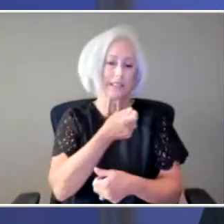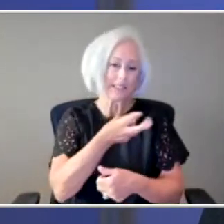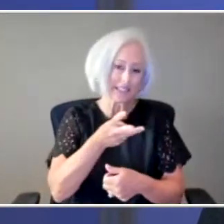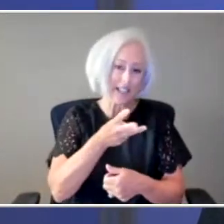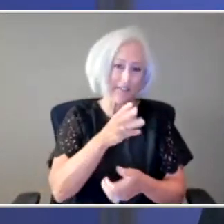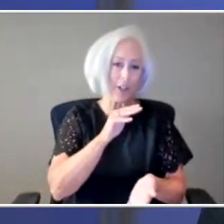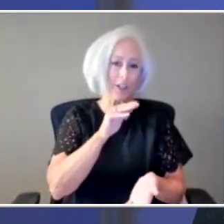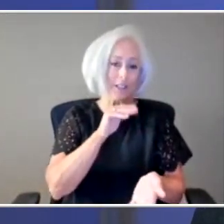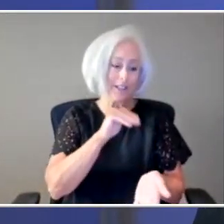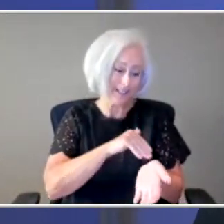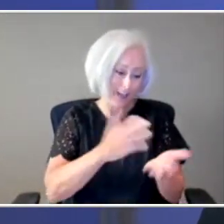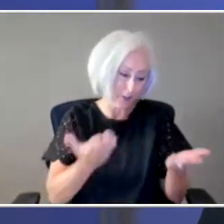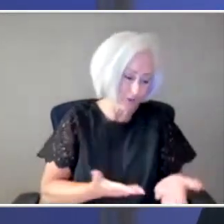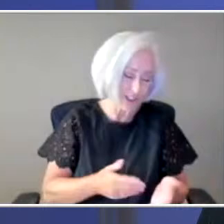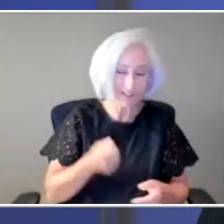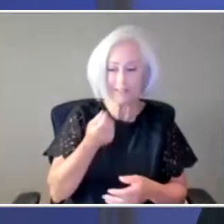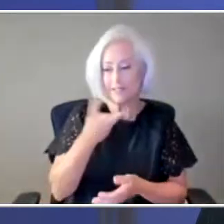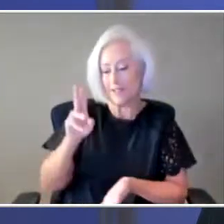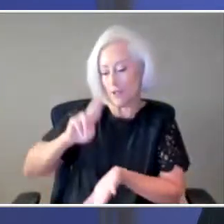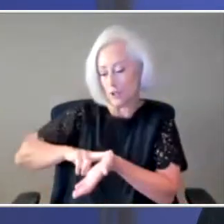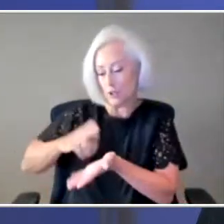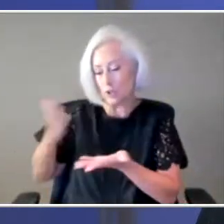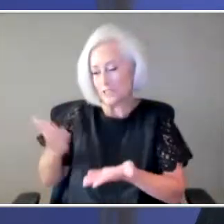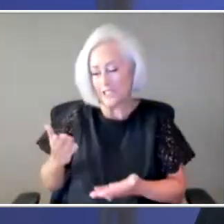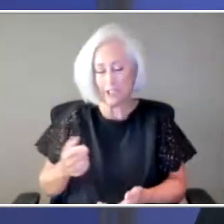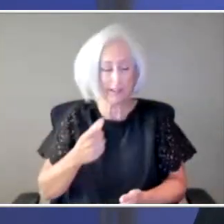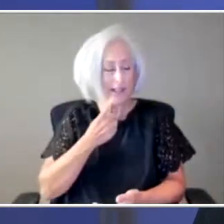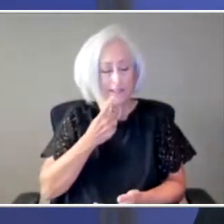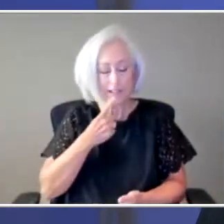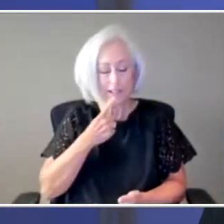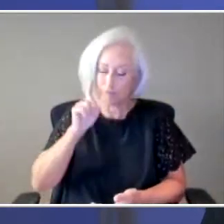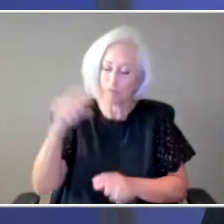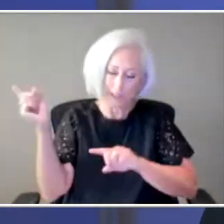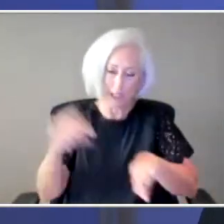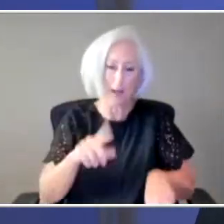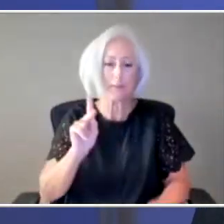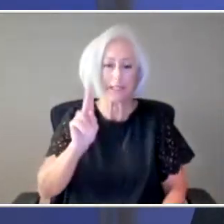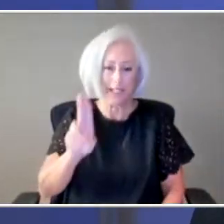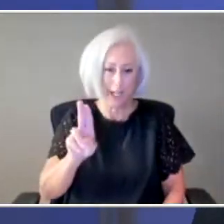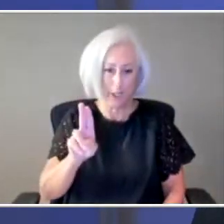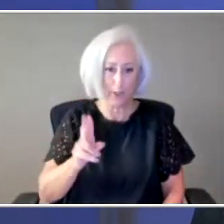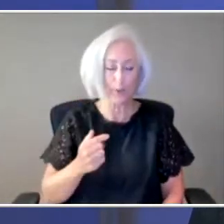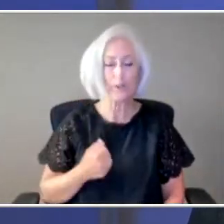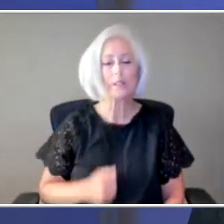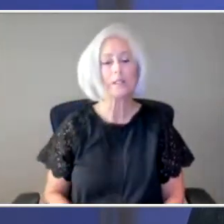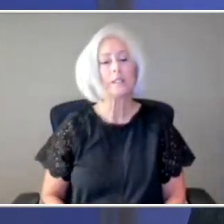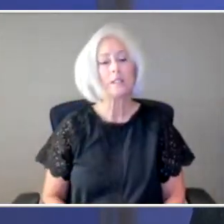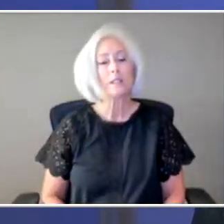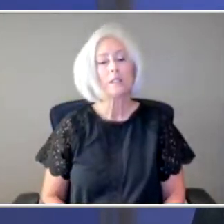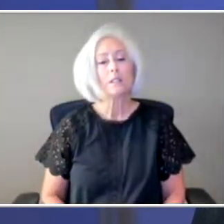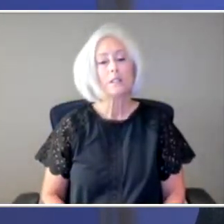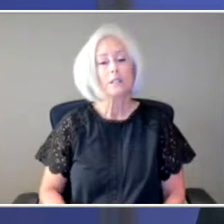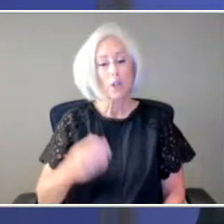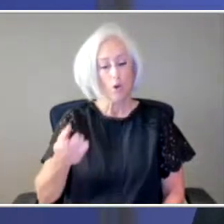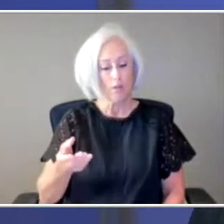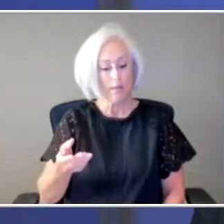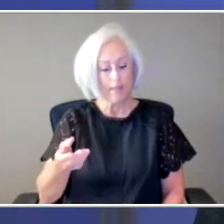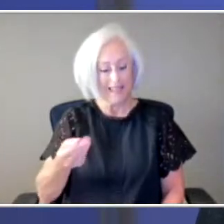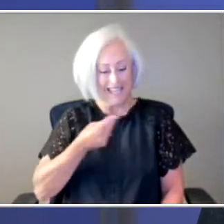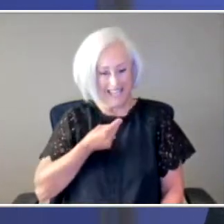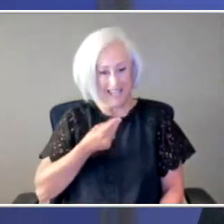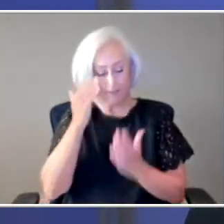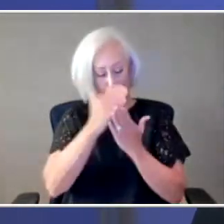like they couldn't say enough about how awesome. So then when I started, they actually gave me some names, the doctors, but they